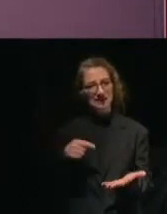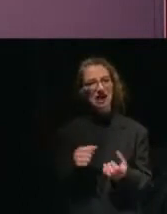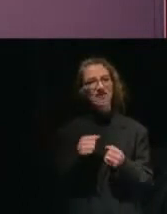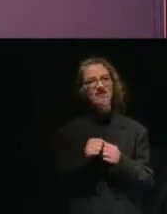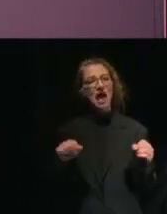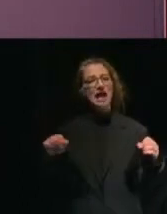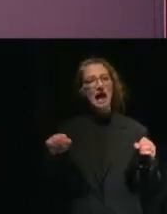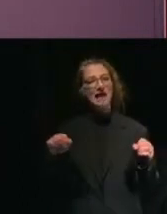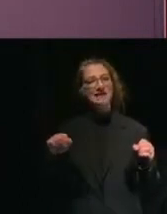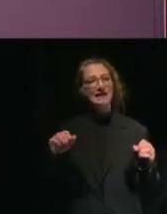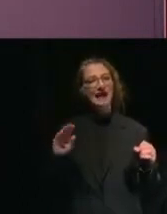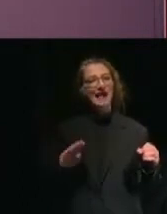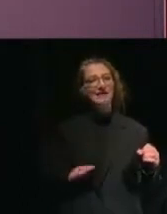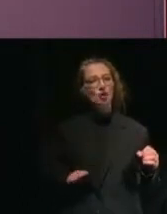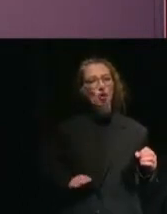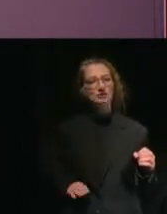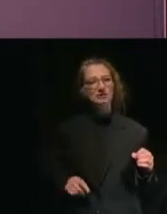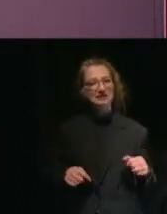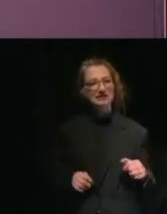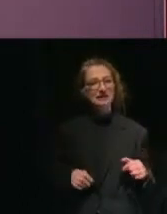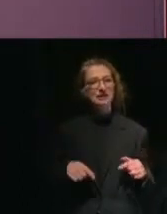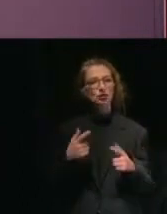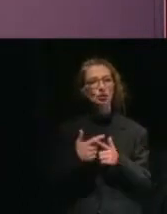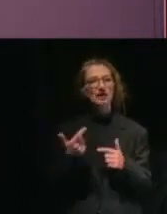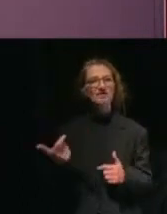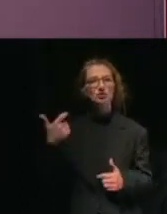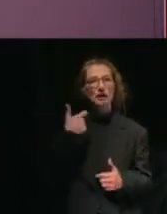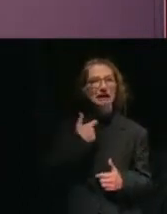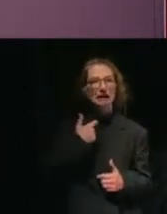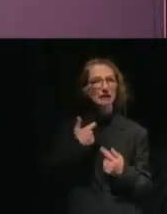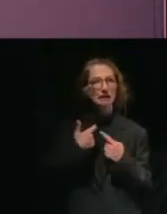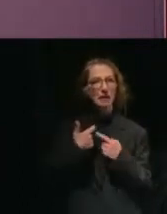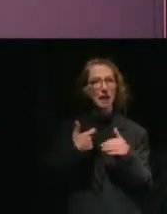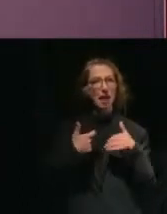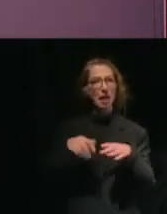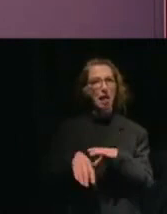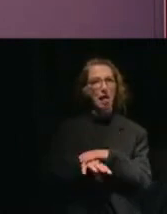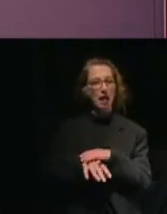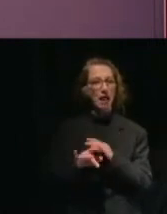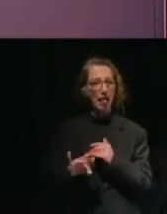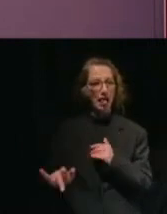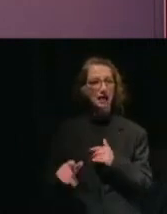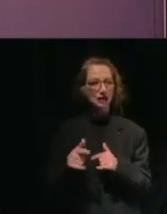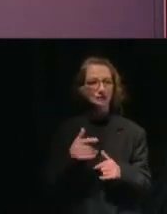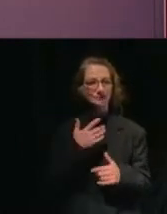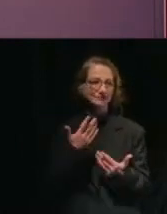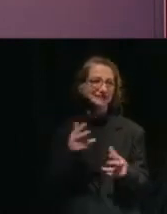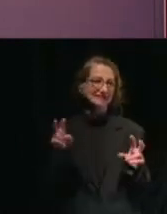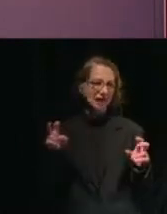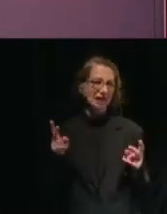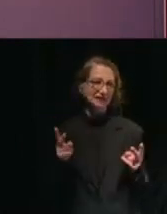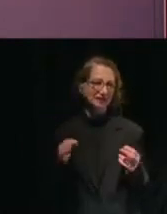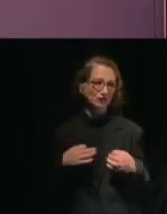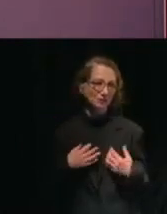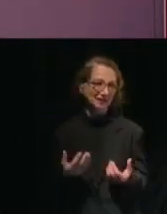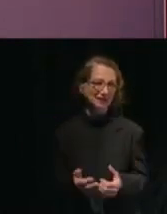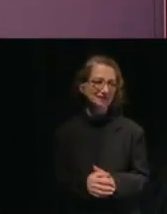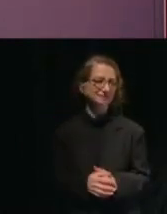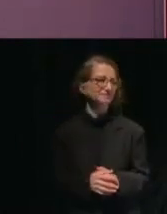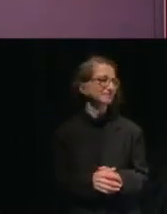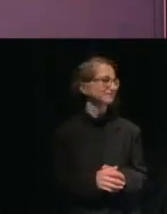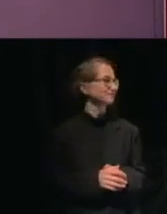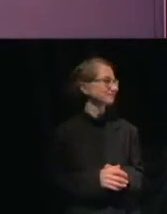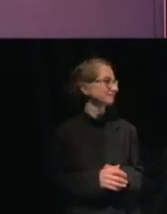You can really see in the thought process how it becomes clear that this ethos of freedom as a